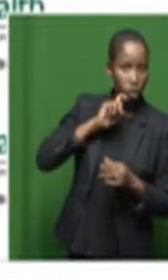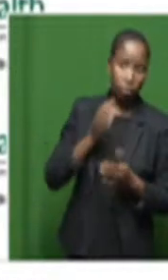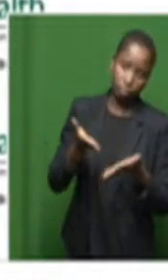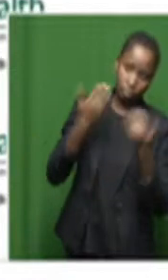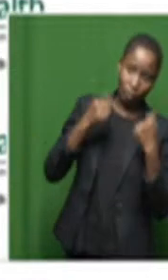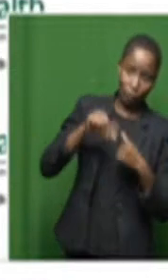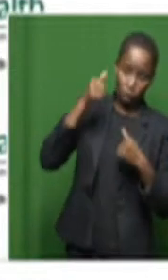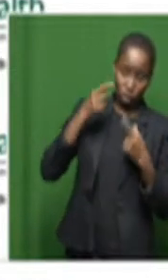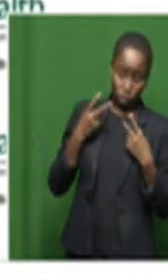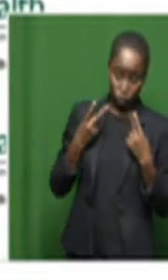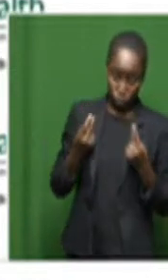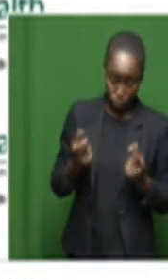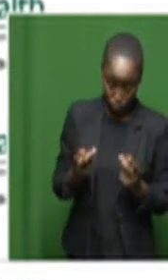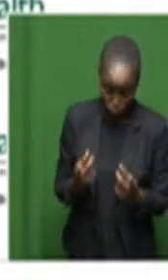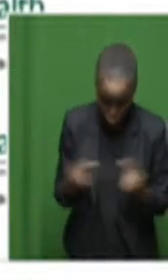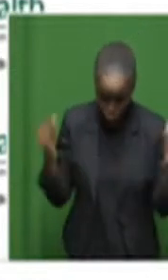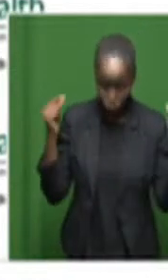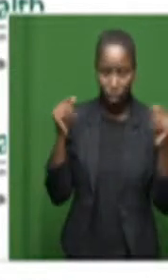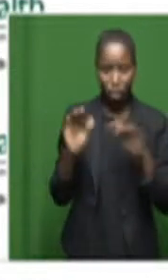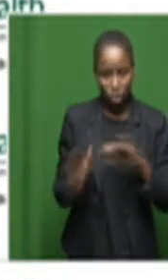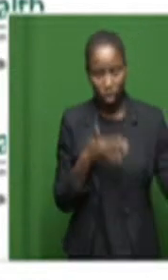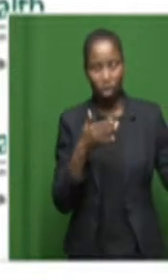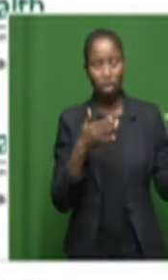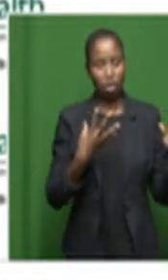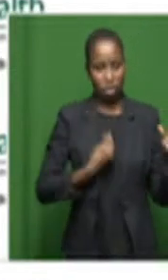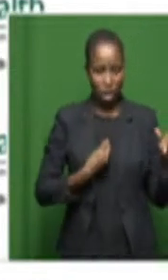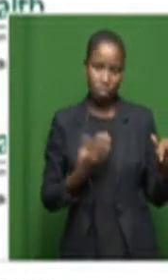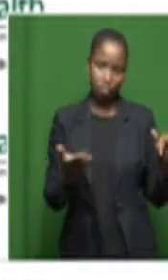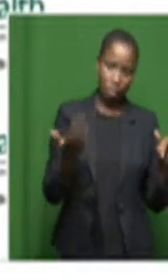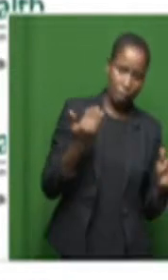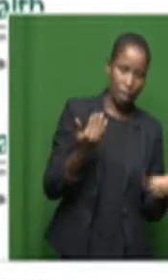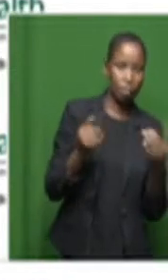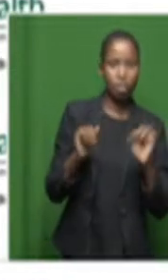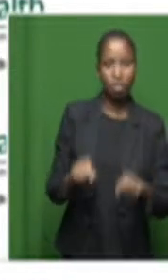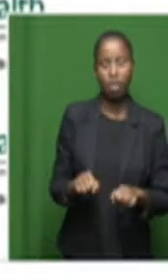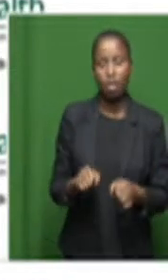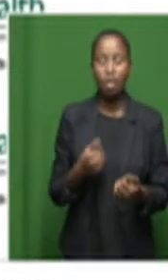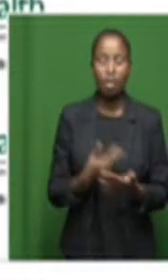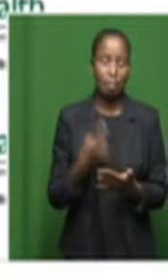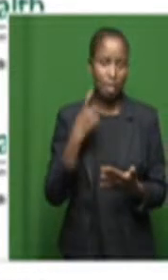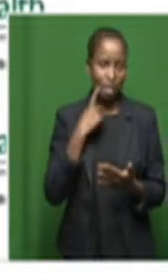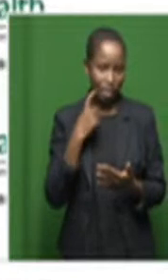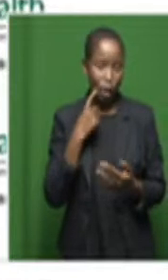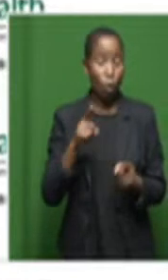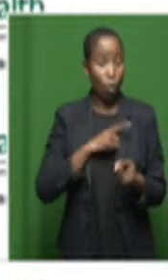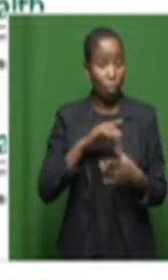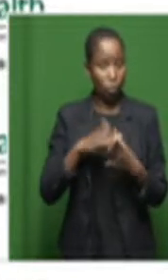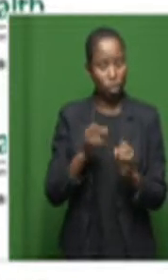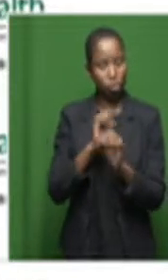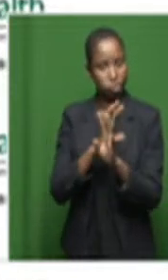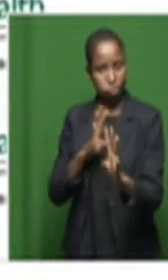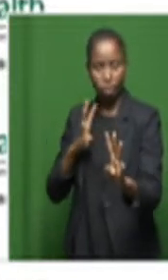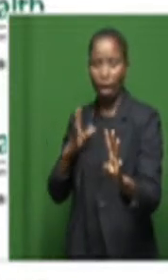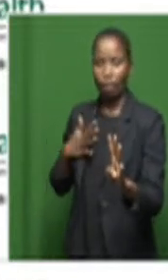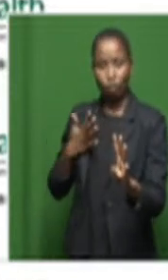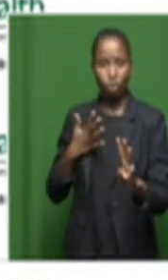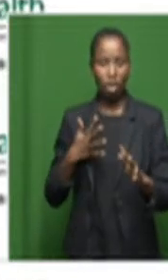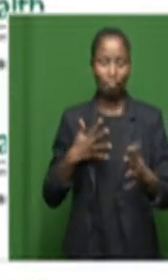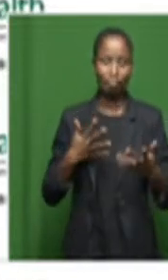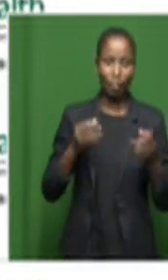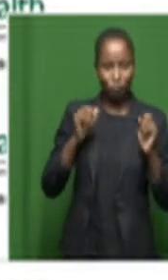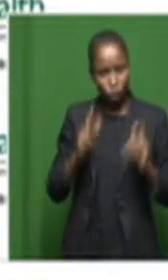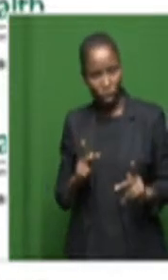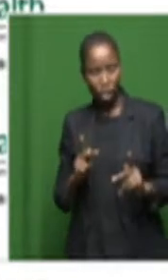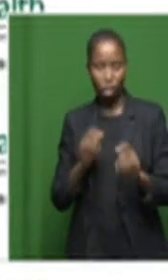60 population and over 50 as they arrive on the virtual queue, but also on the physical queue when they